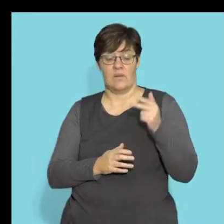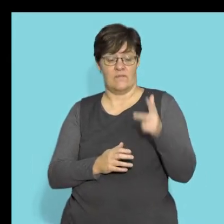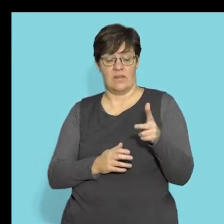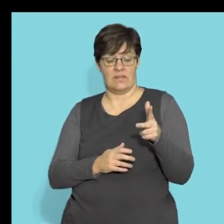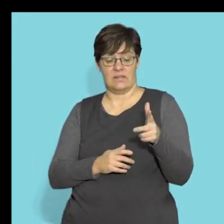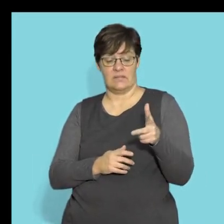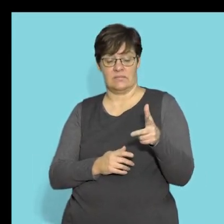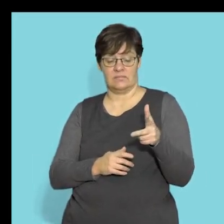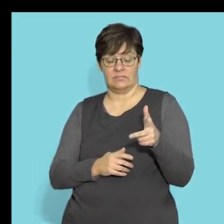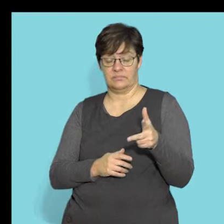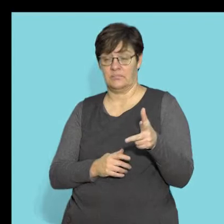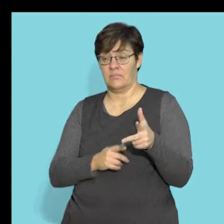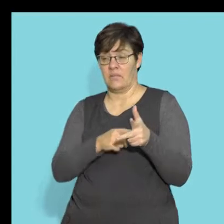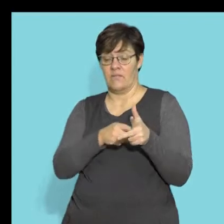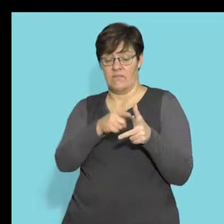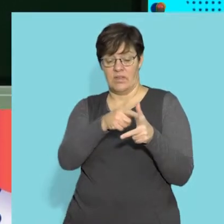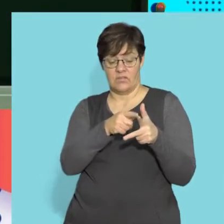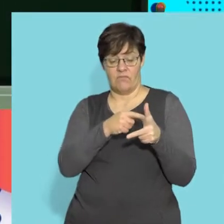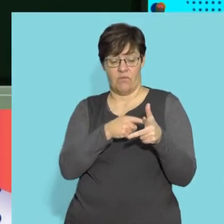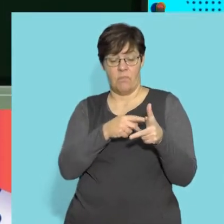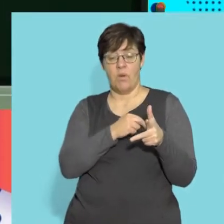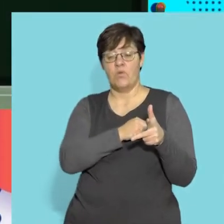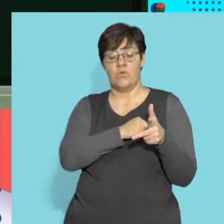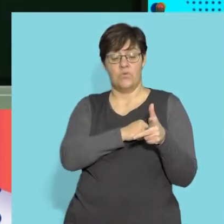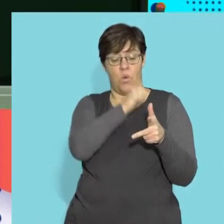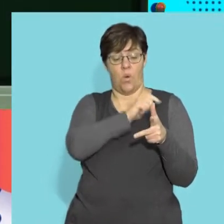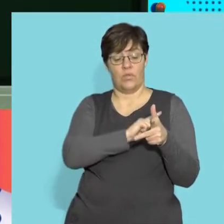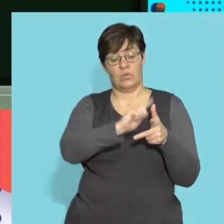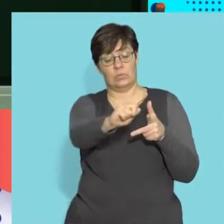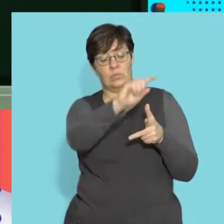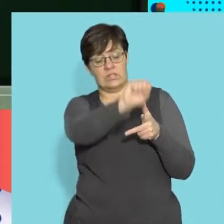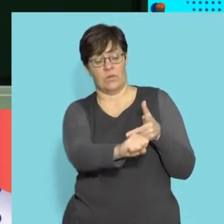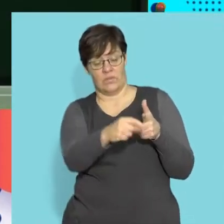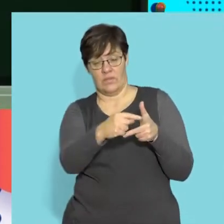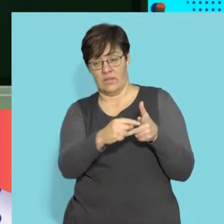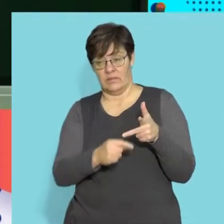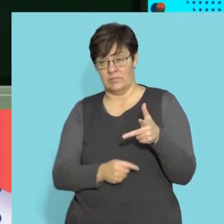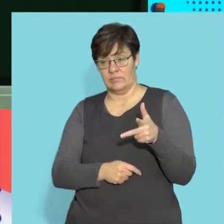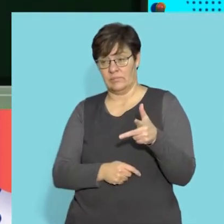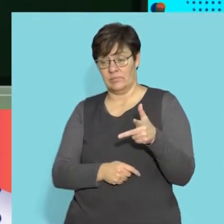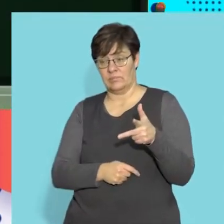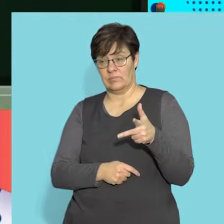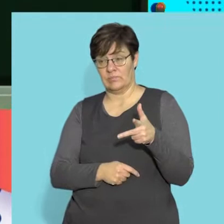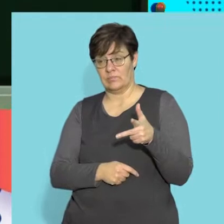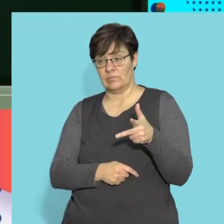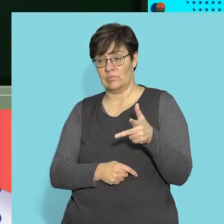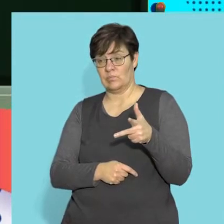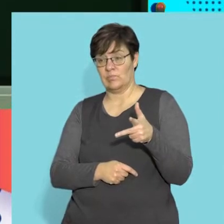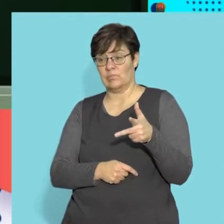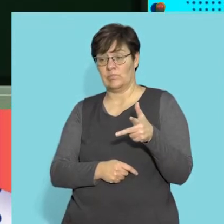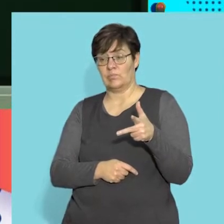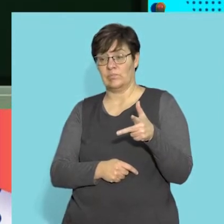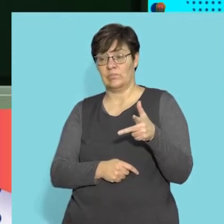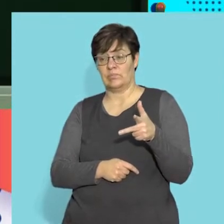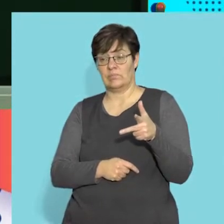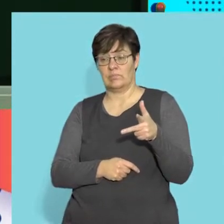field, the first finger, this one, is pointing from north to south. The second finger is giving